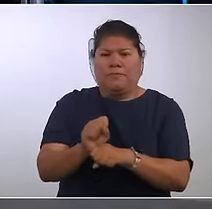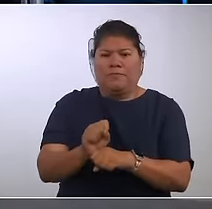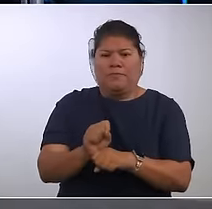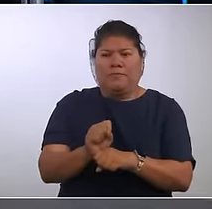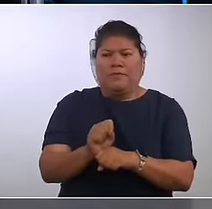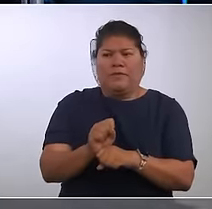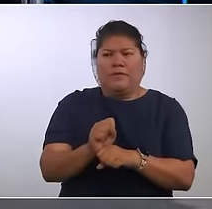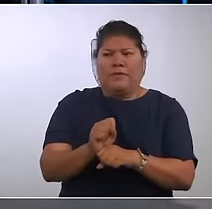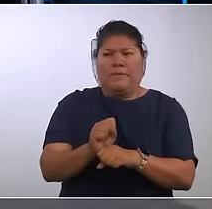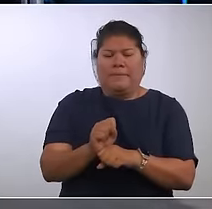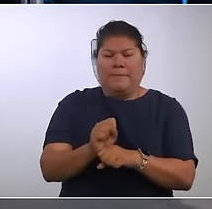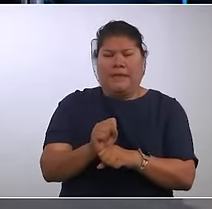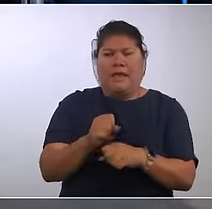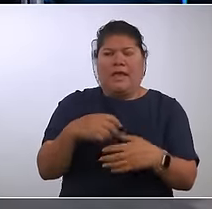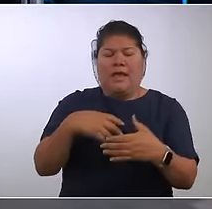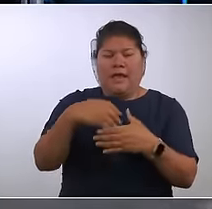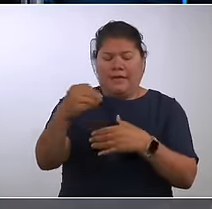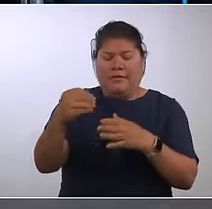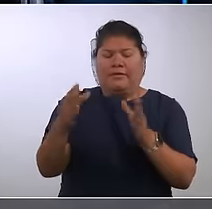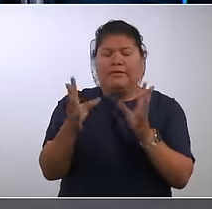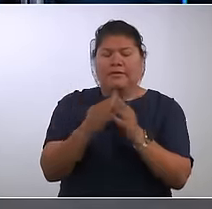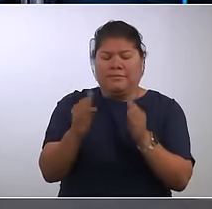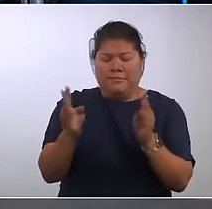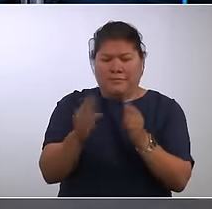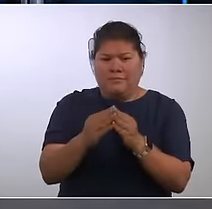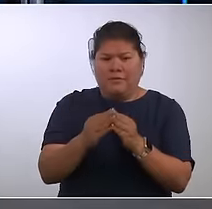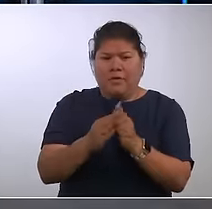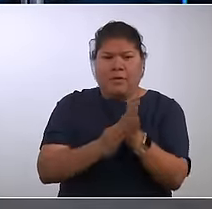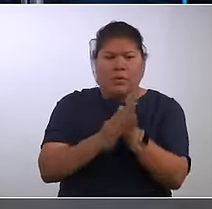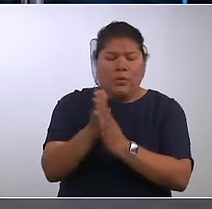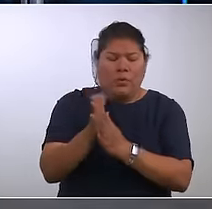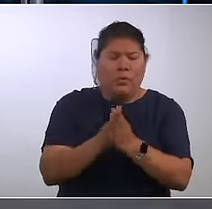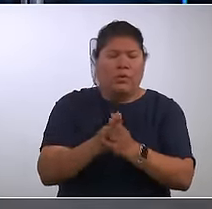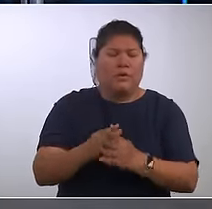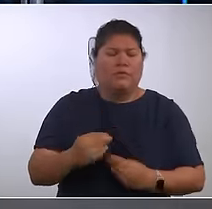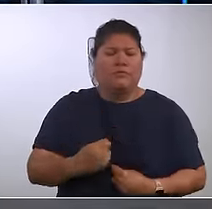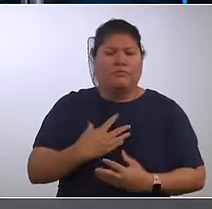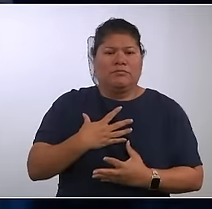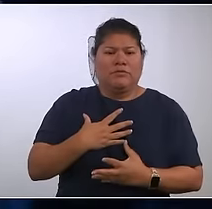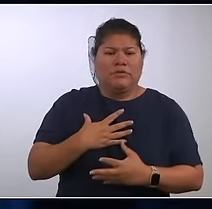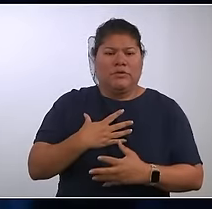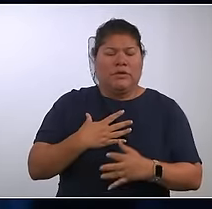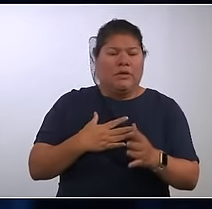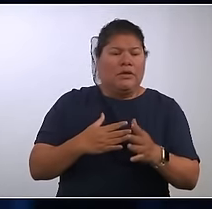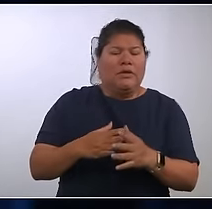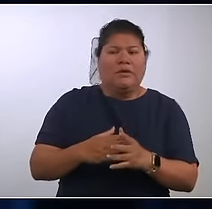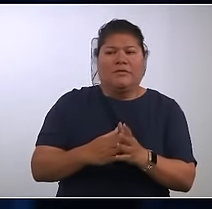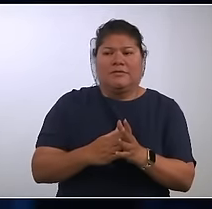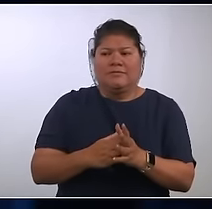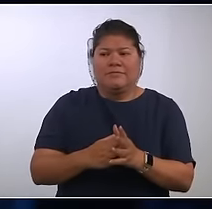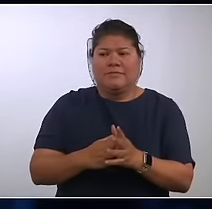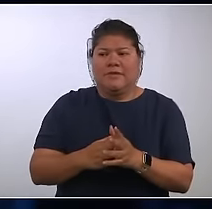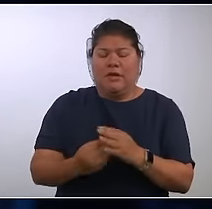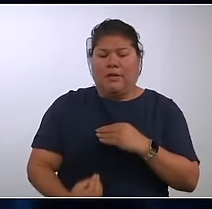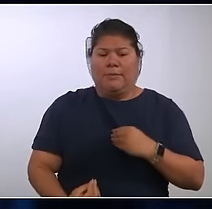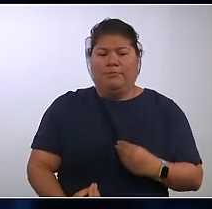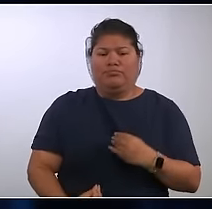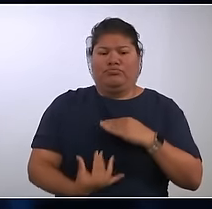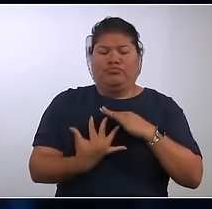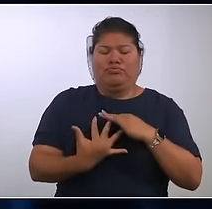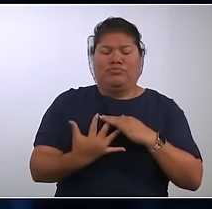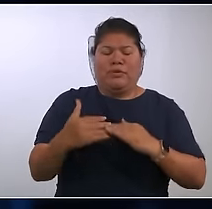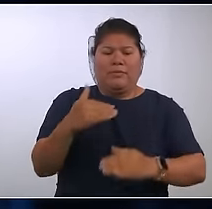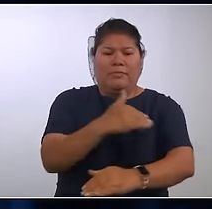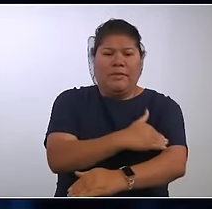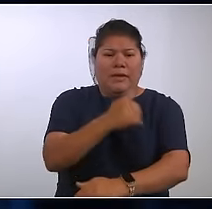que salgamos de esta convención, and that we would leave this convention animados, encouraged, motivados, motivated, encendidos por el